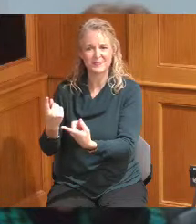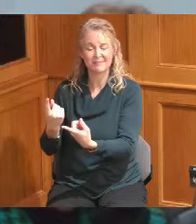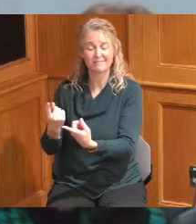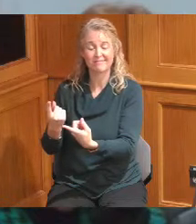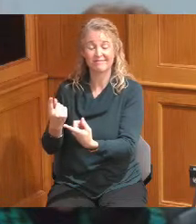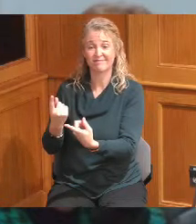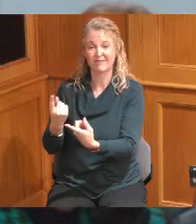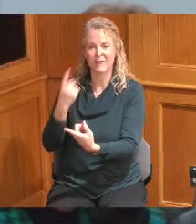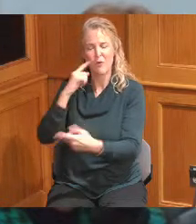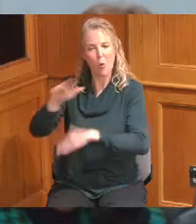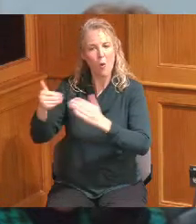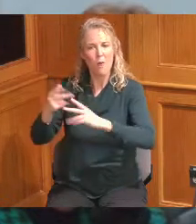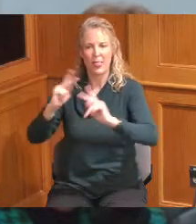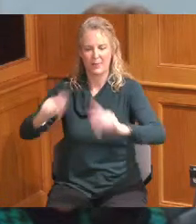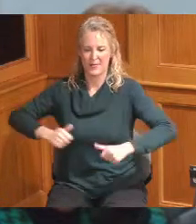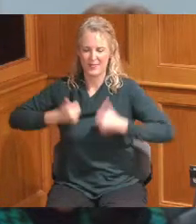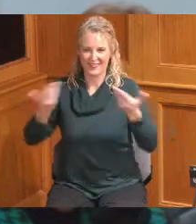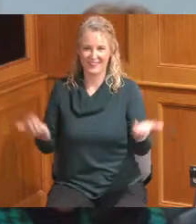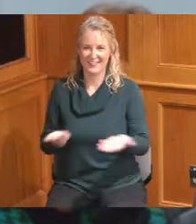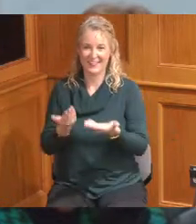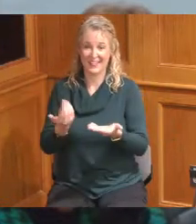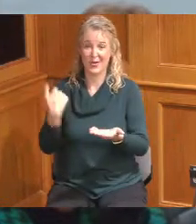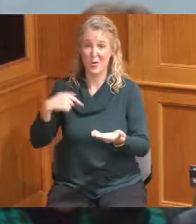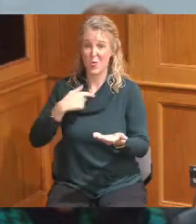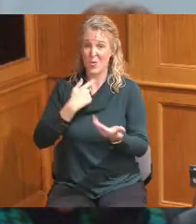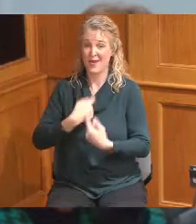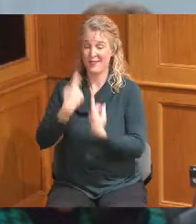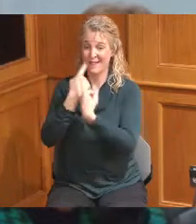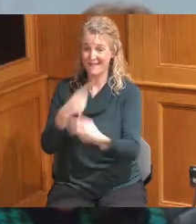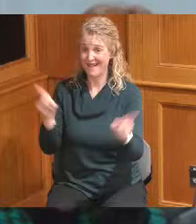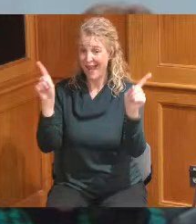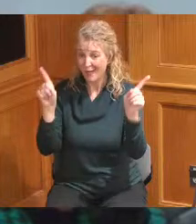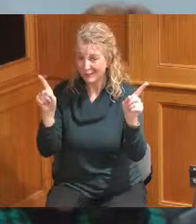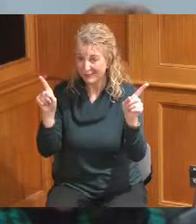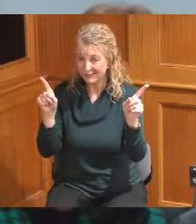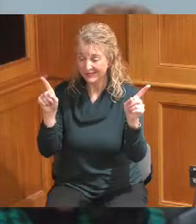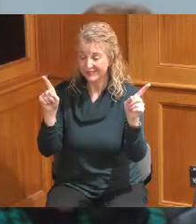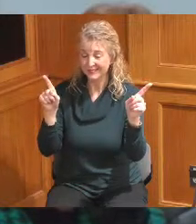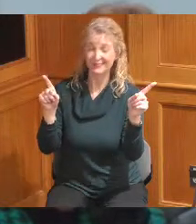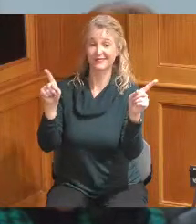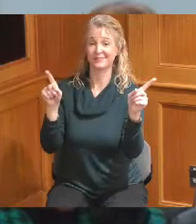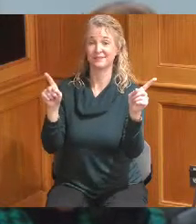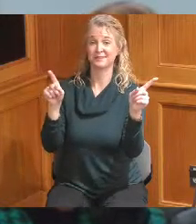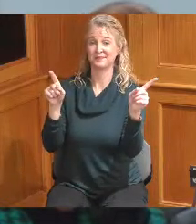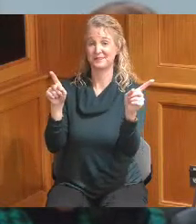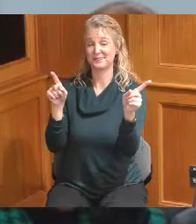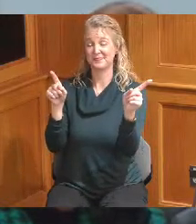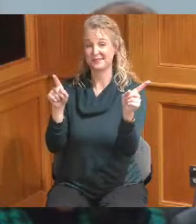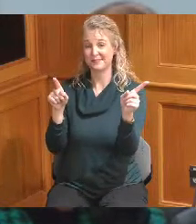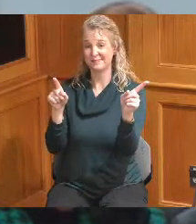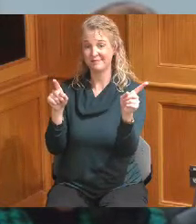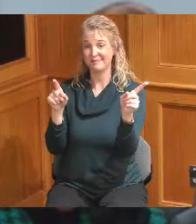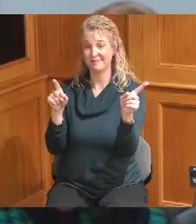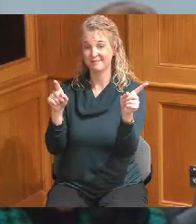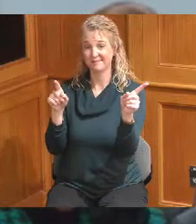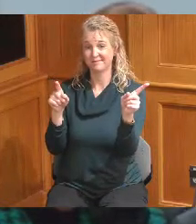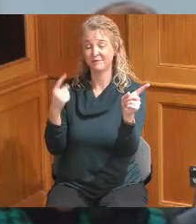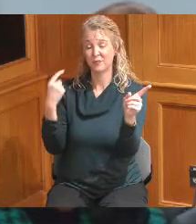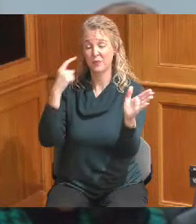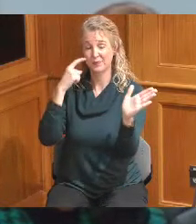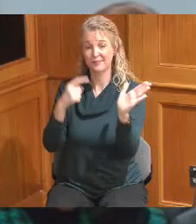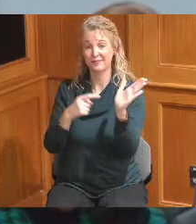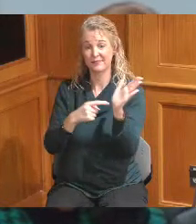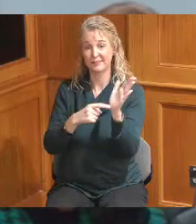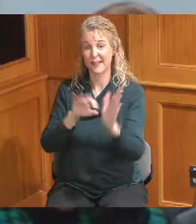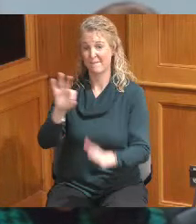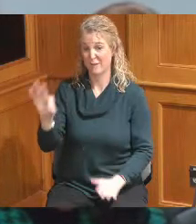to the residents of Hamilton County. Be it further proclaimed that the Board of Commissioners of Hamilton County, Ohio, does